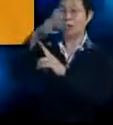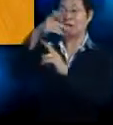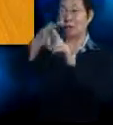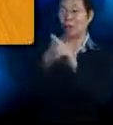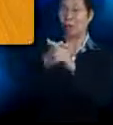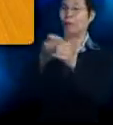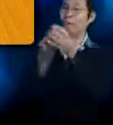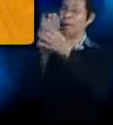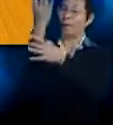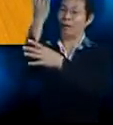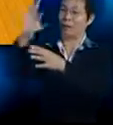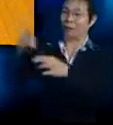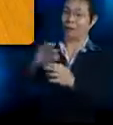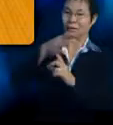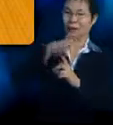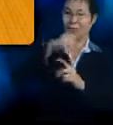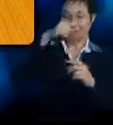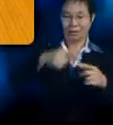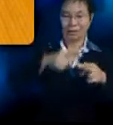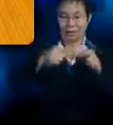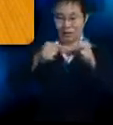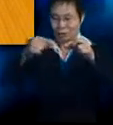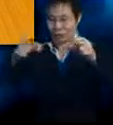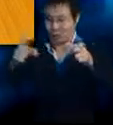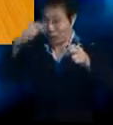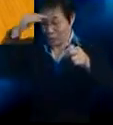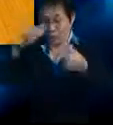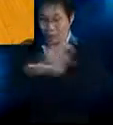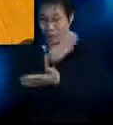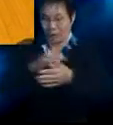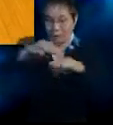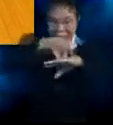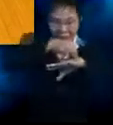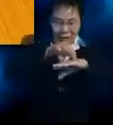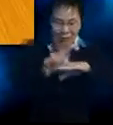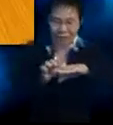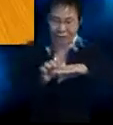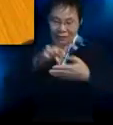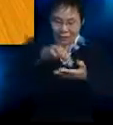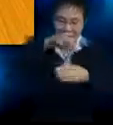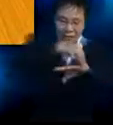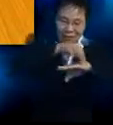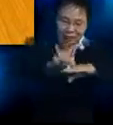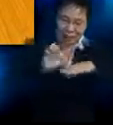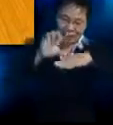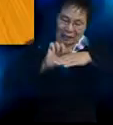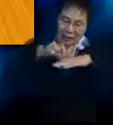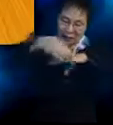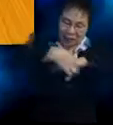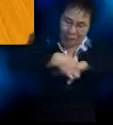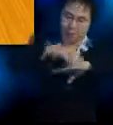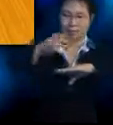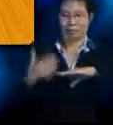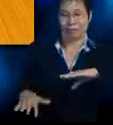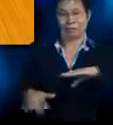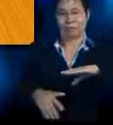plant. Use a strip of black paper to cover a part of the leaf. Clip the black paper with paper